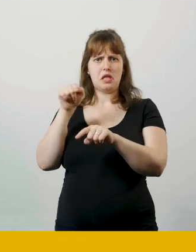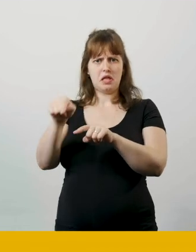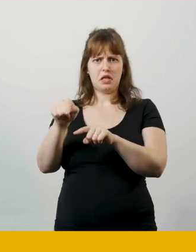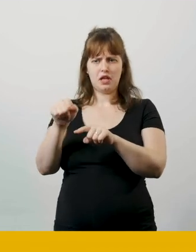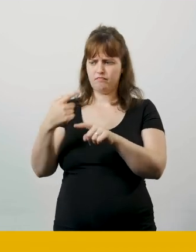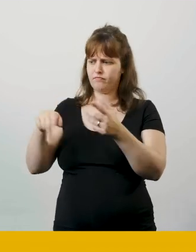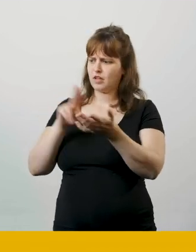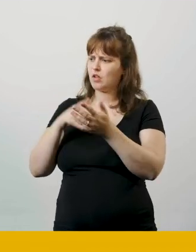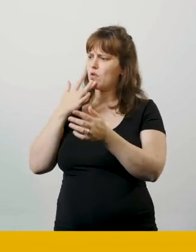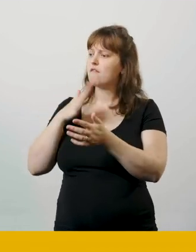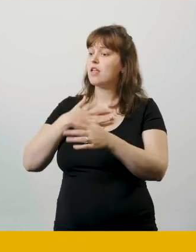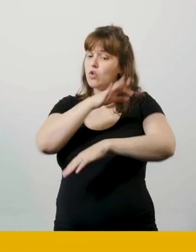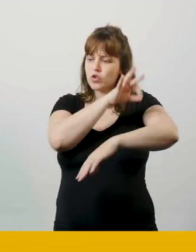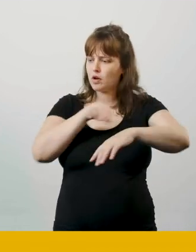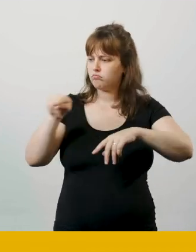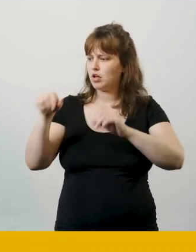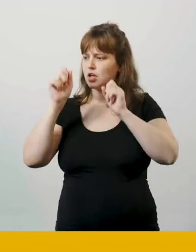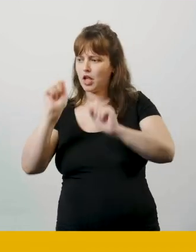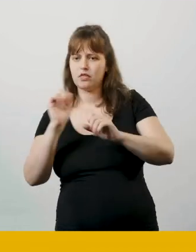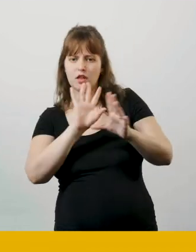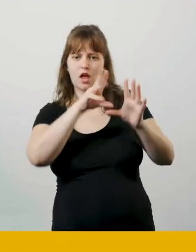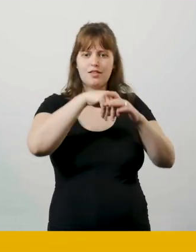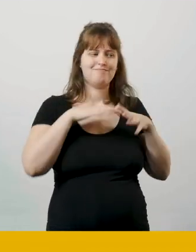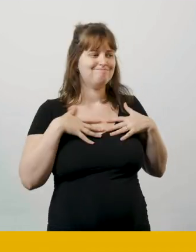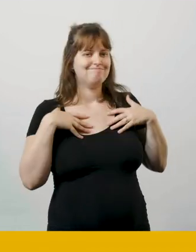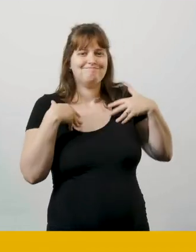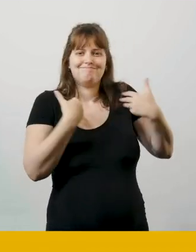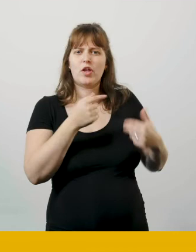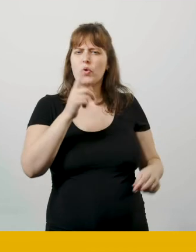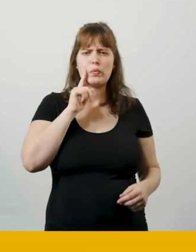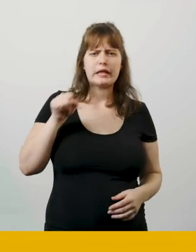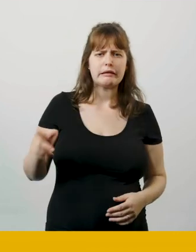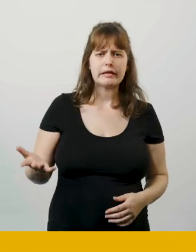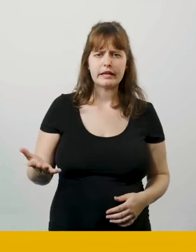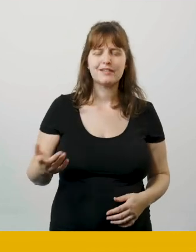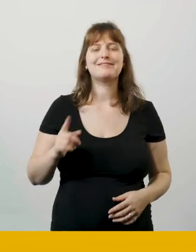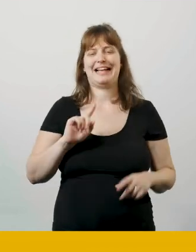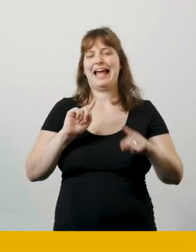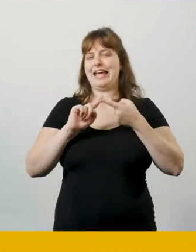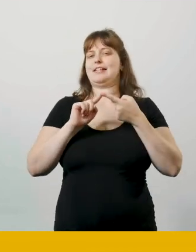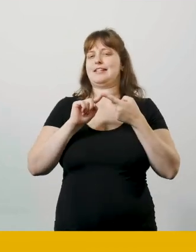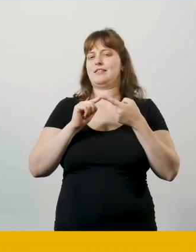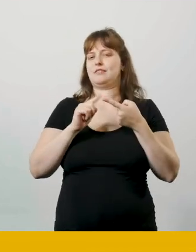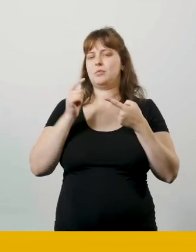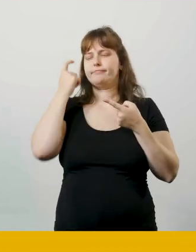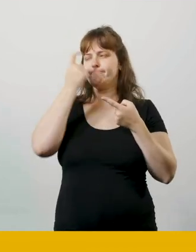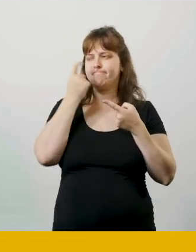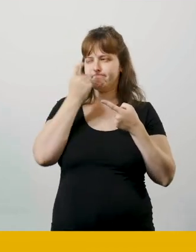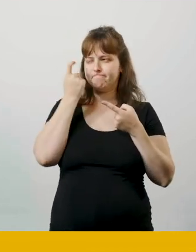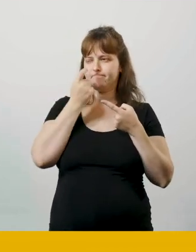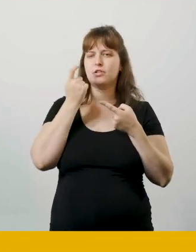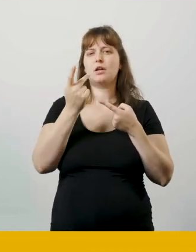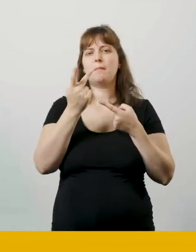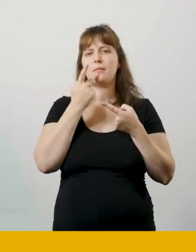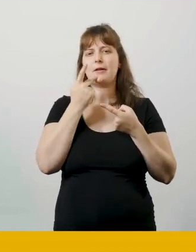you're designing? And think about that first, and try to design